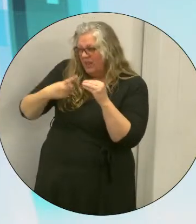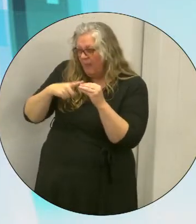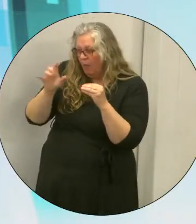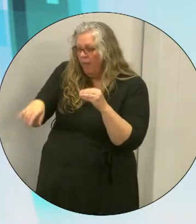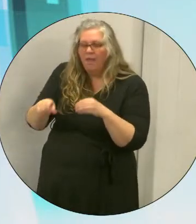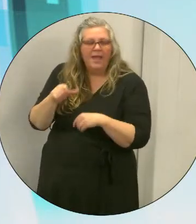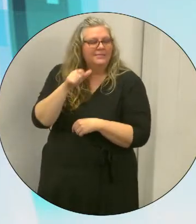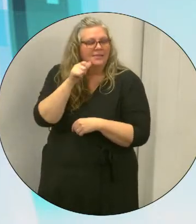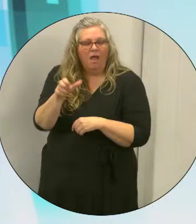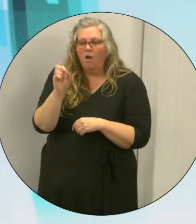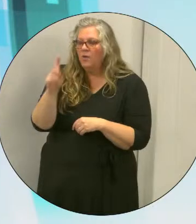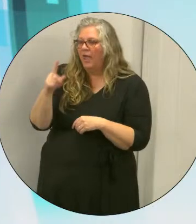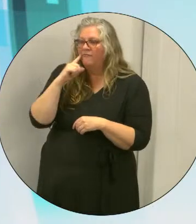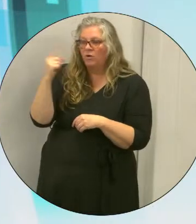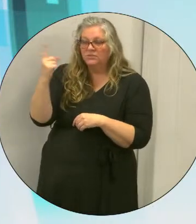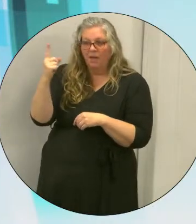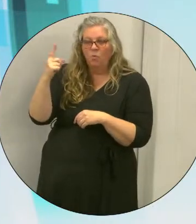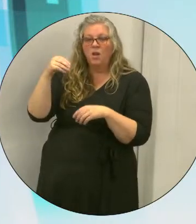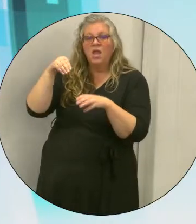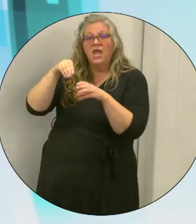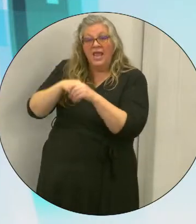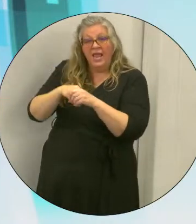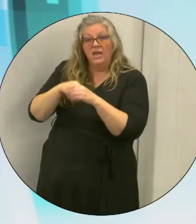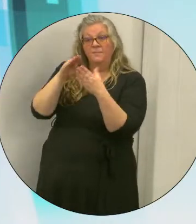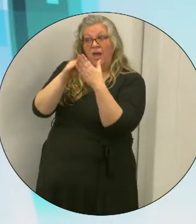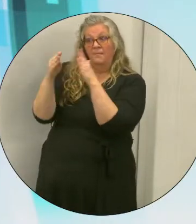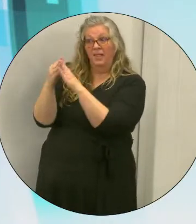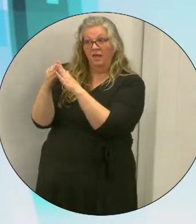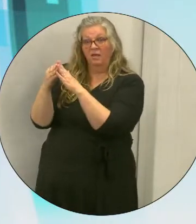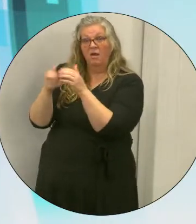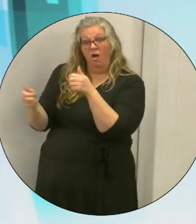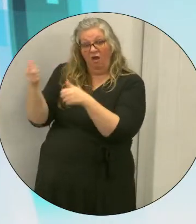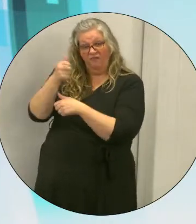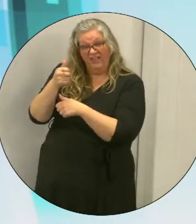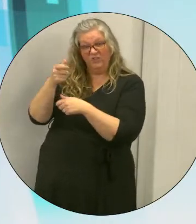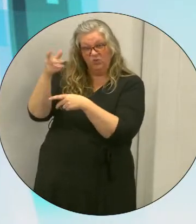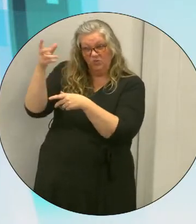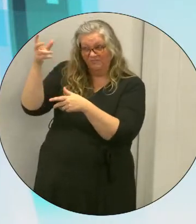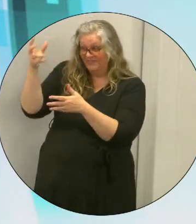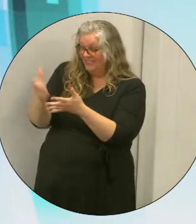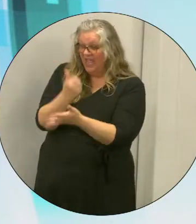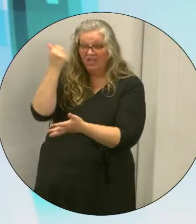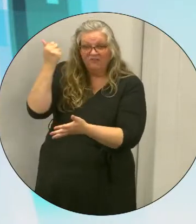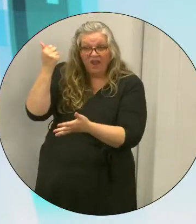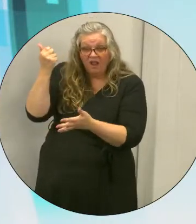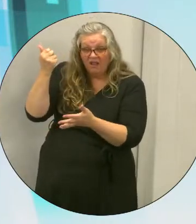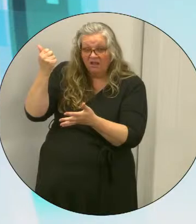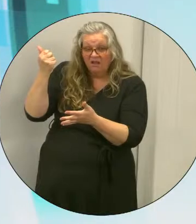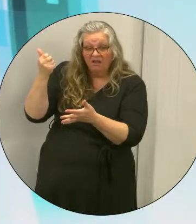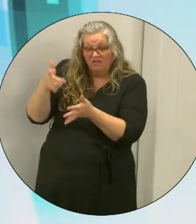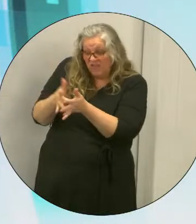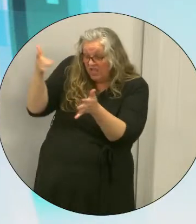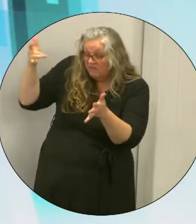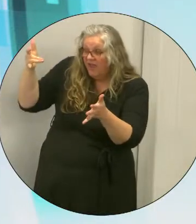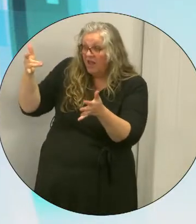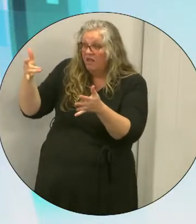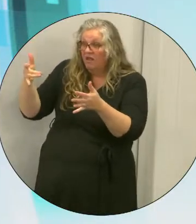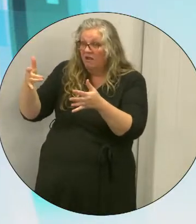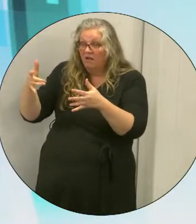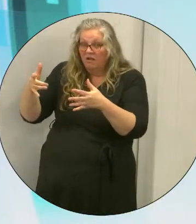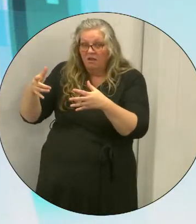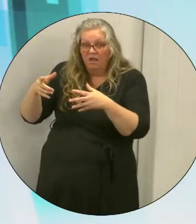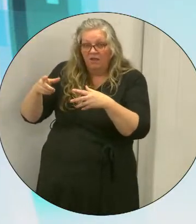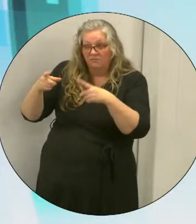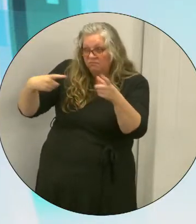not okay for somebody in public office to take advantage of their public office, and go into